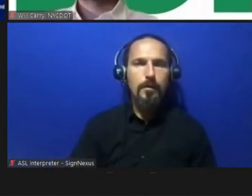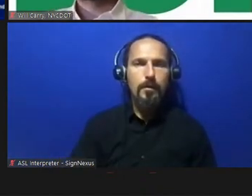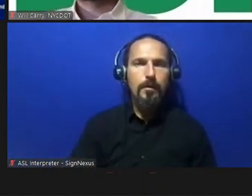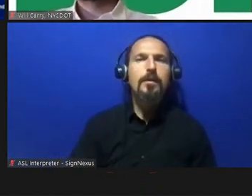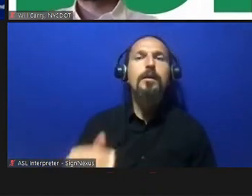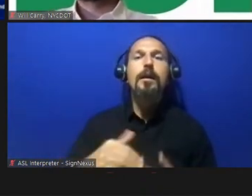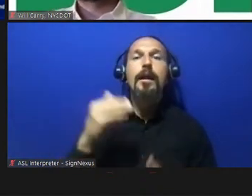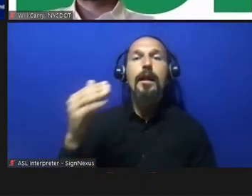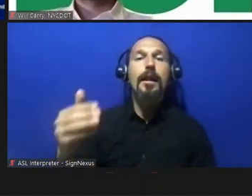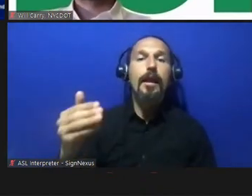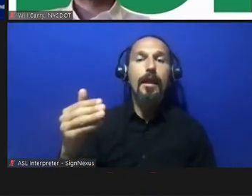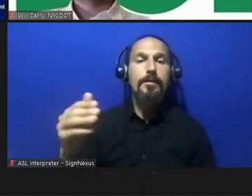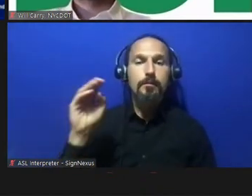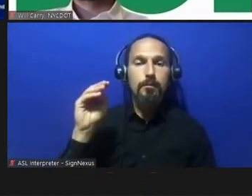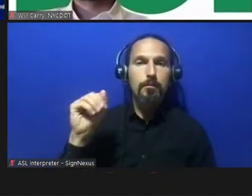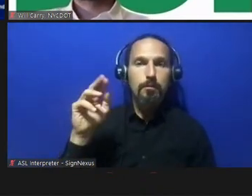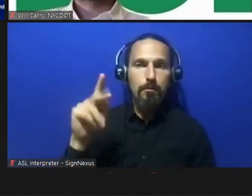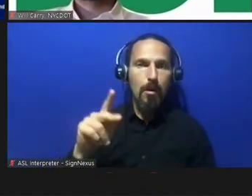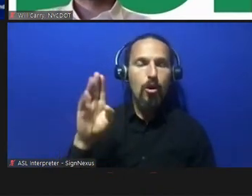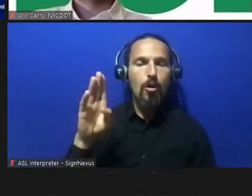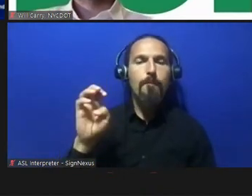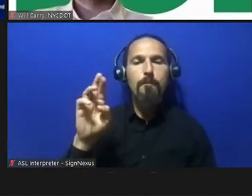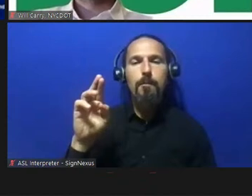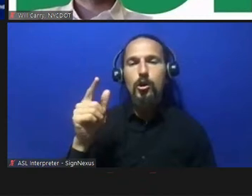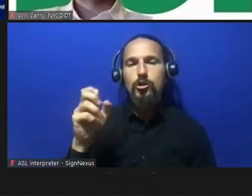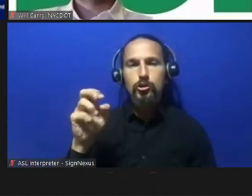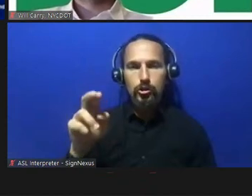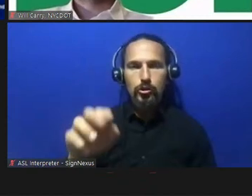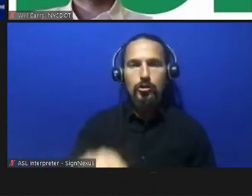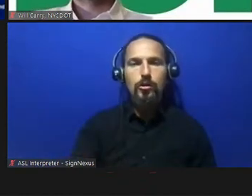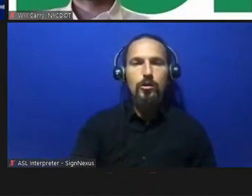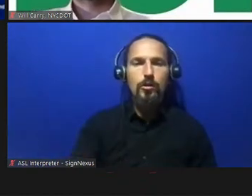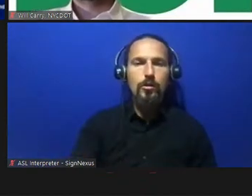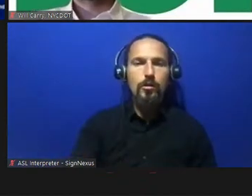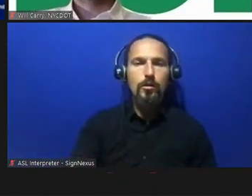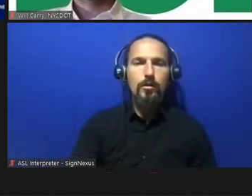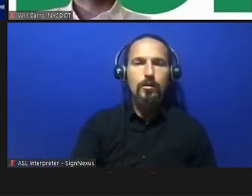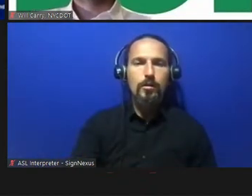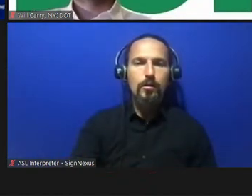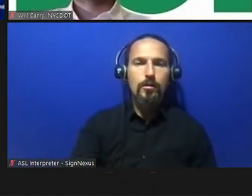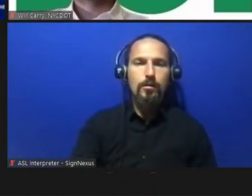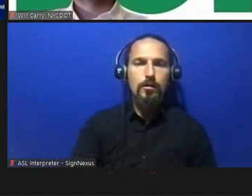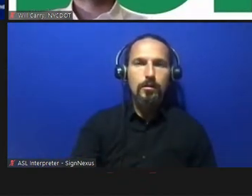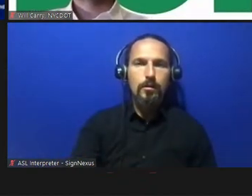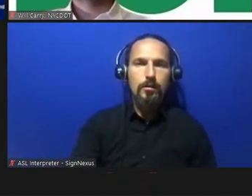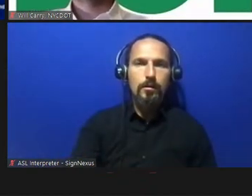the next speaker is mark berger followed by angel paredes